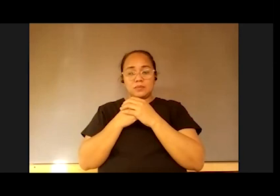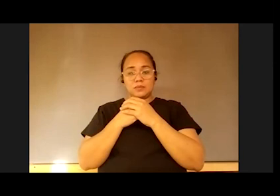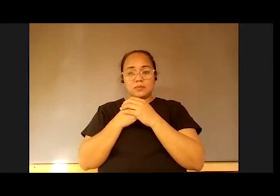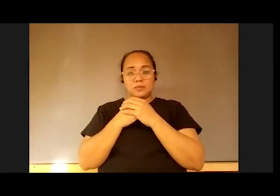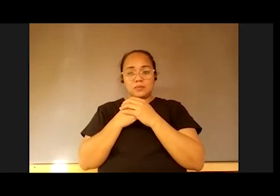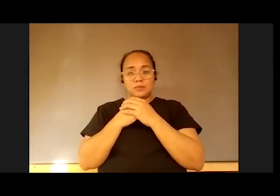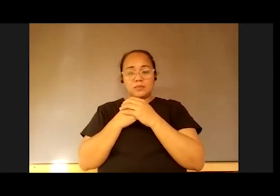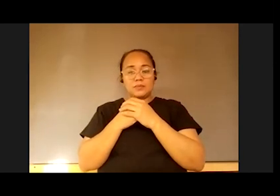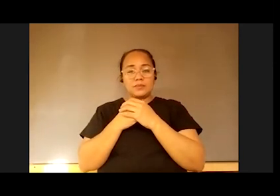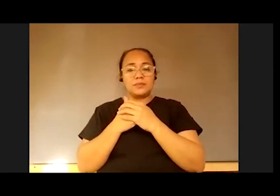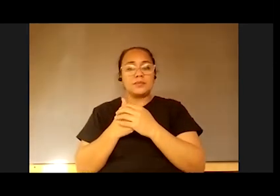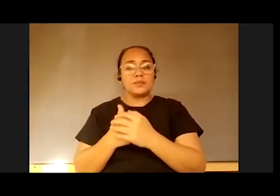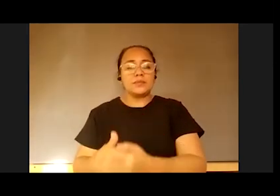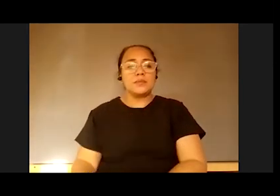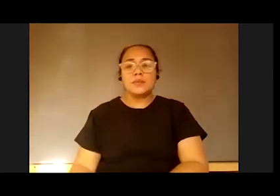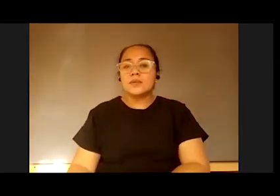So